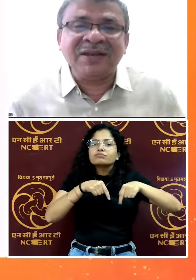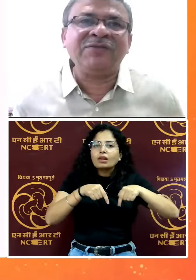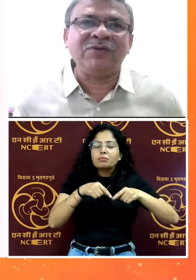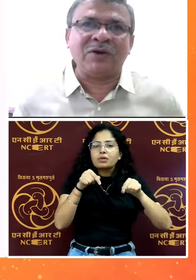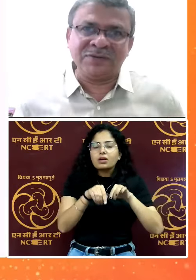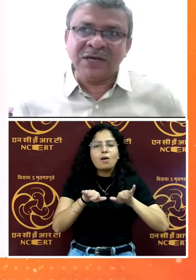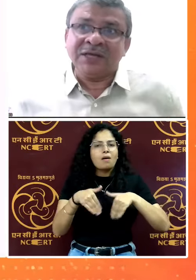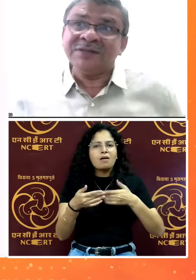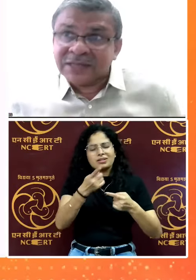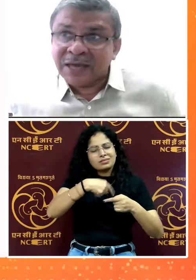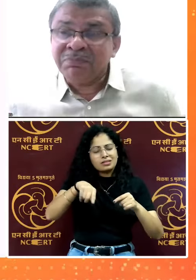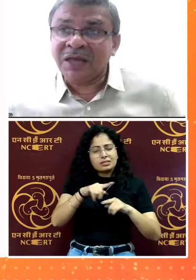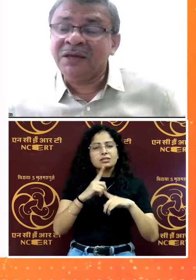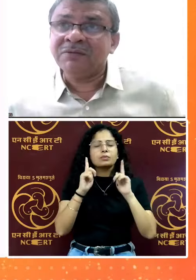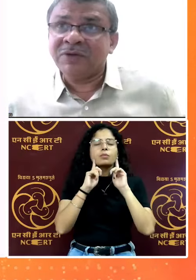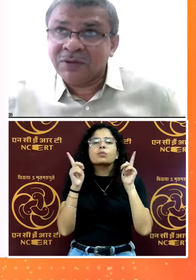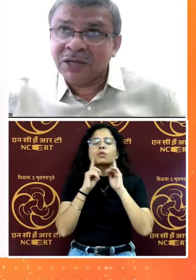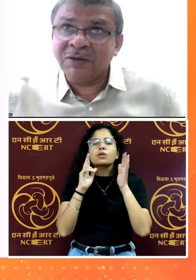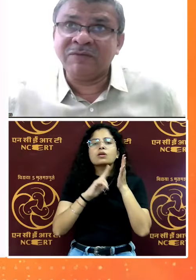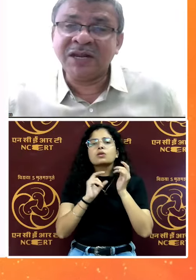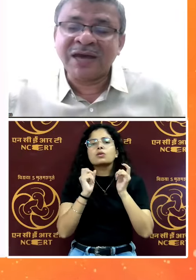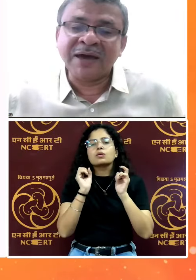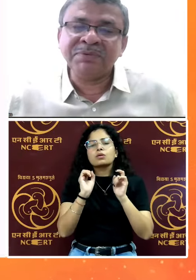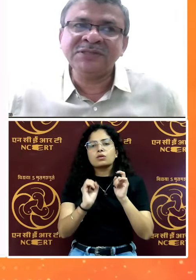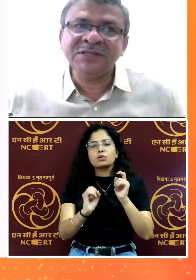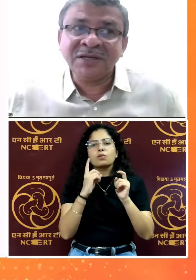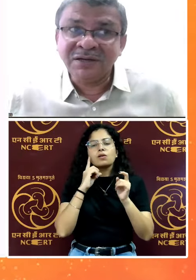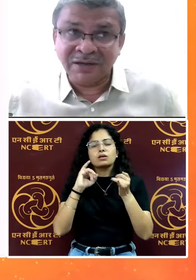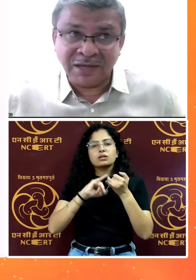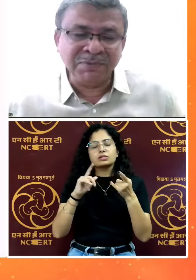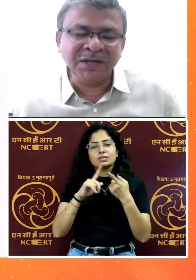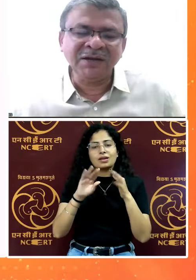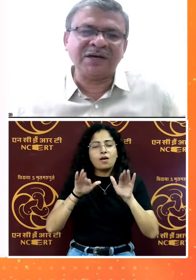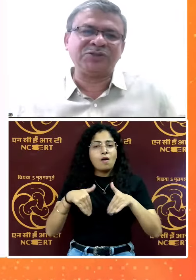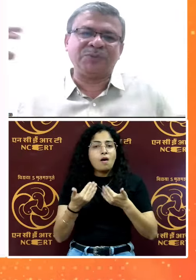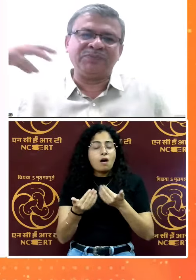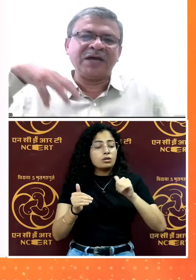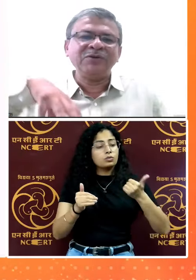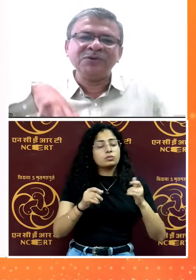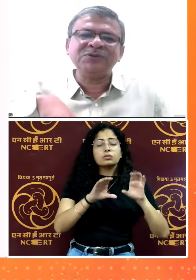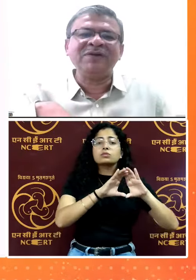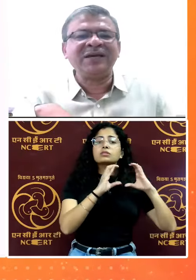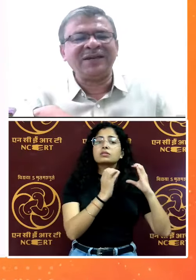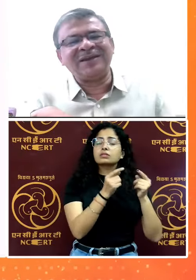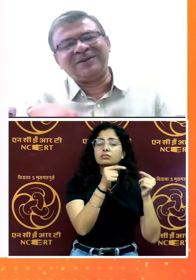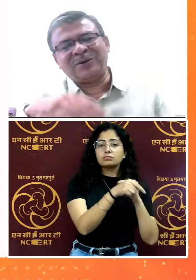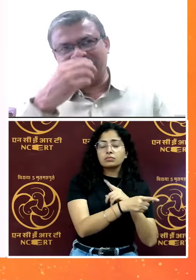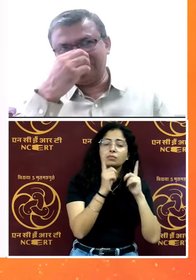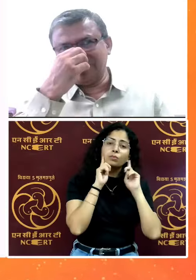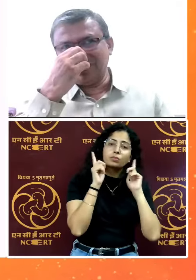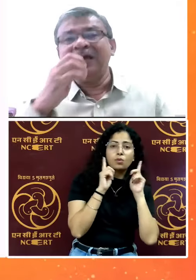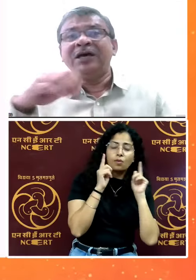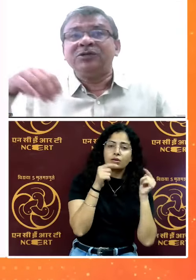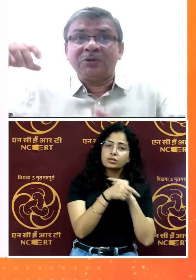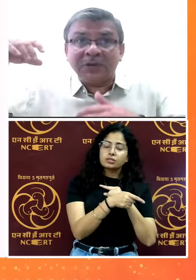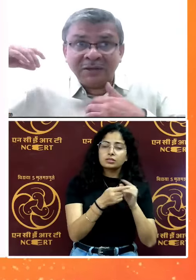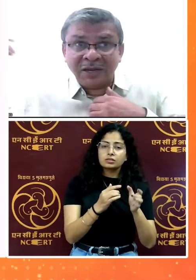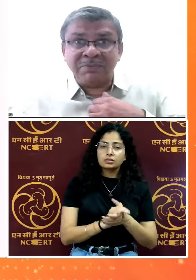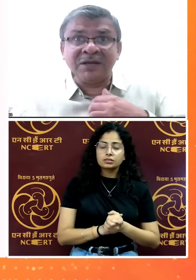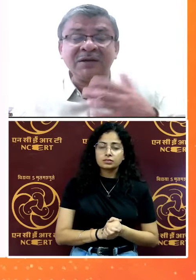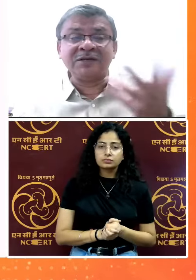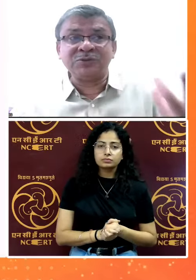this creates noise. The same thing when it happens in the neighboring classroom, that also will create noise.